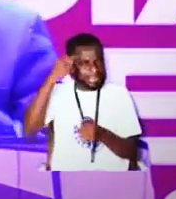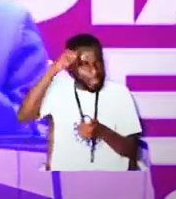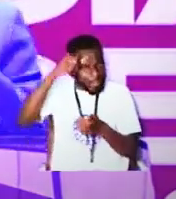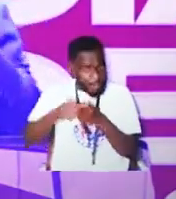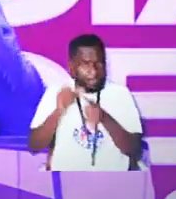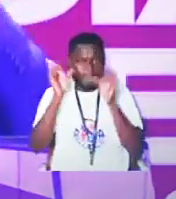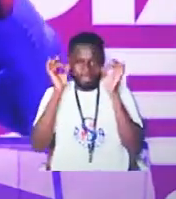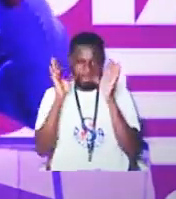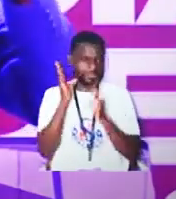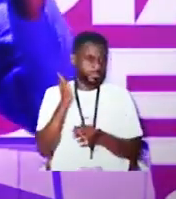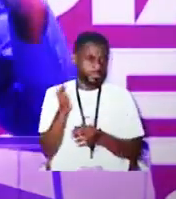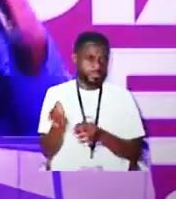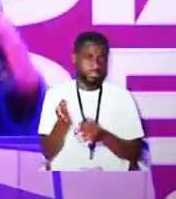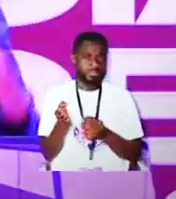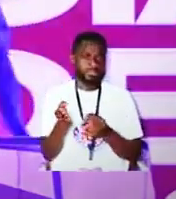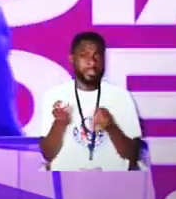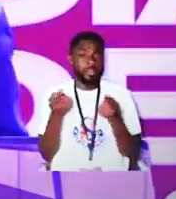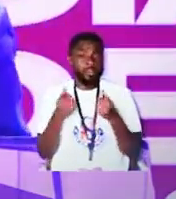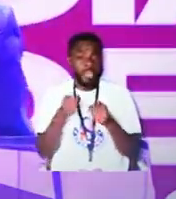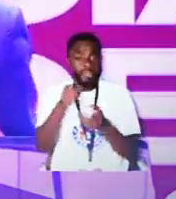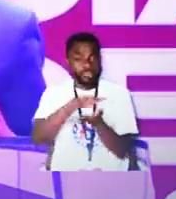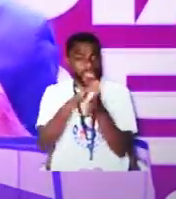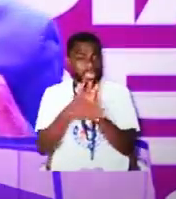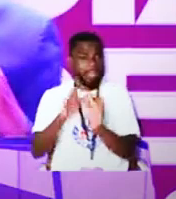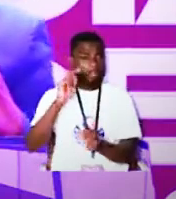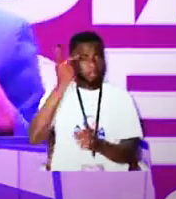That when you are a politician,